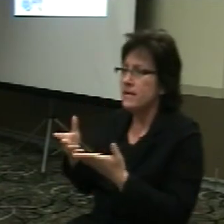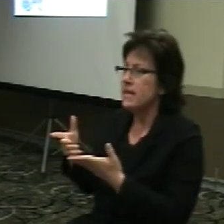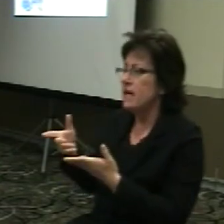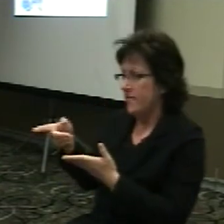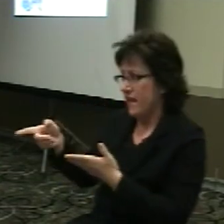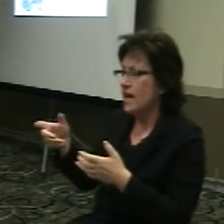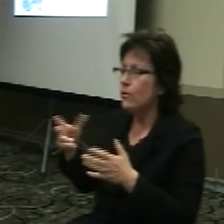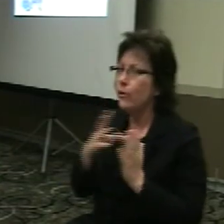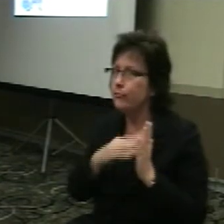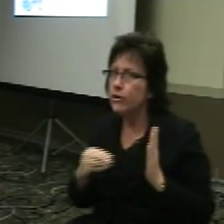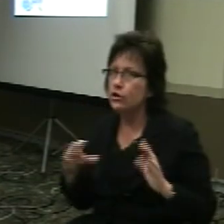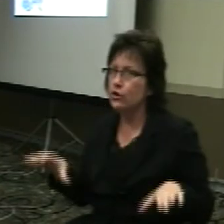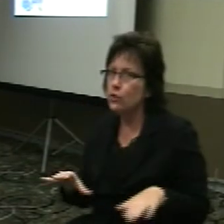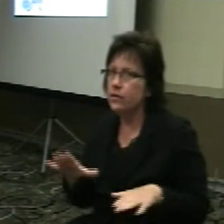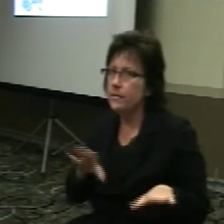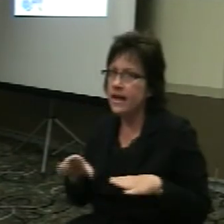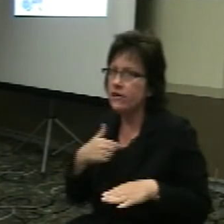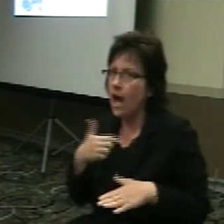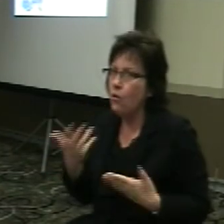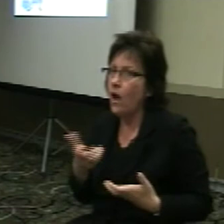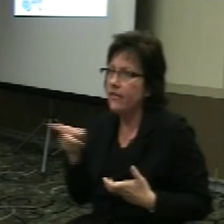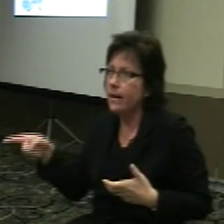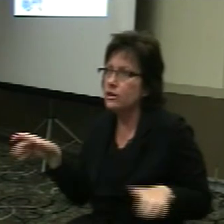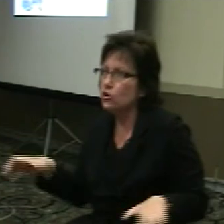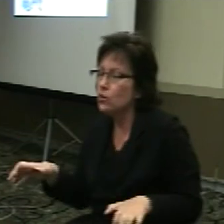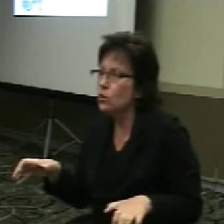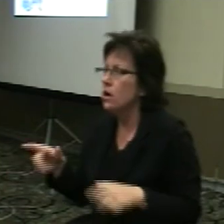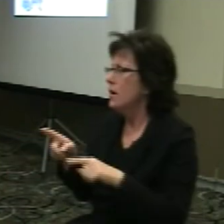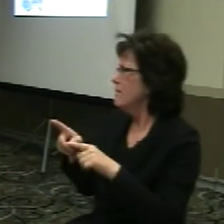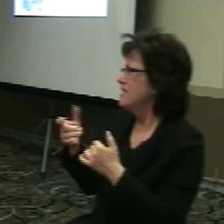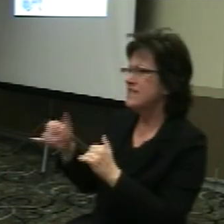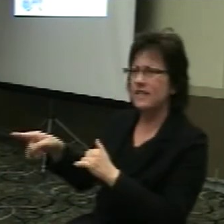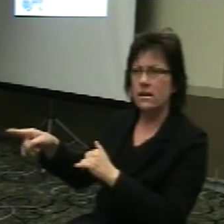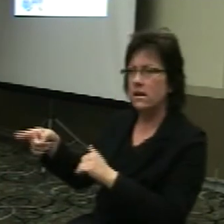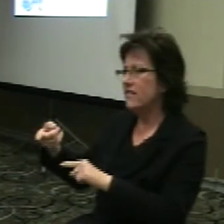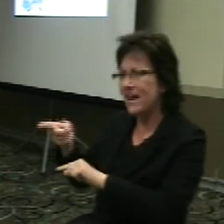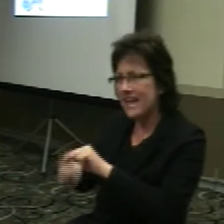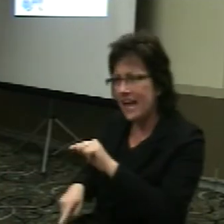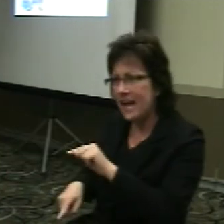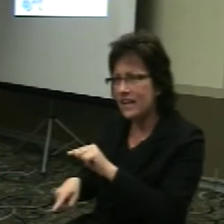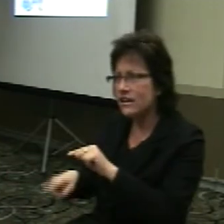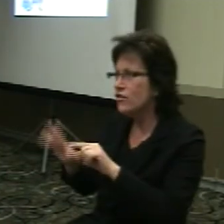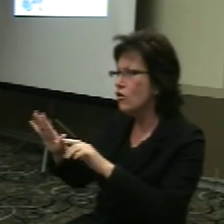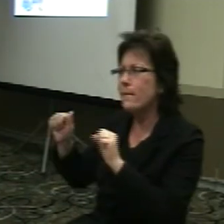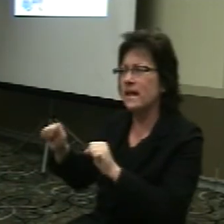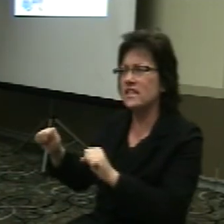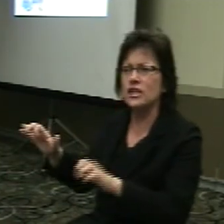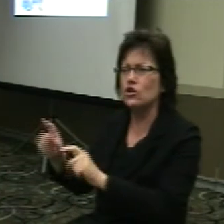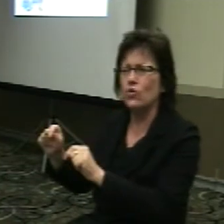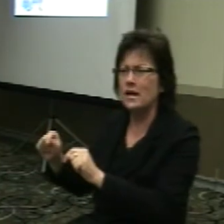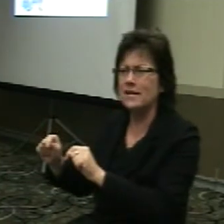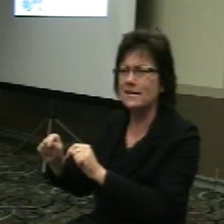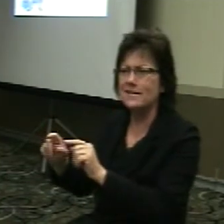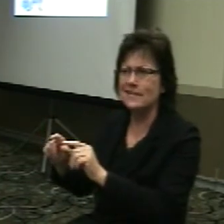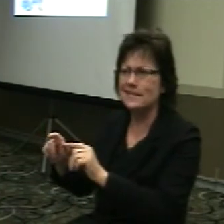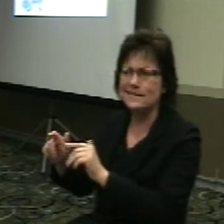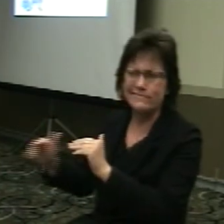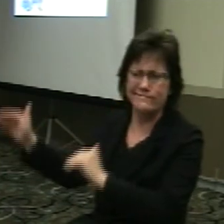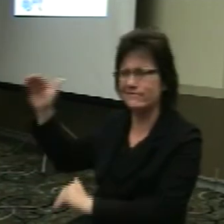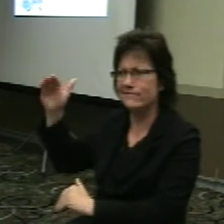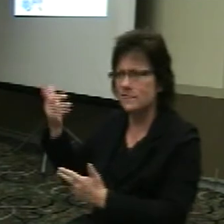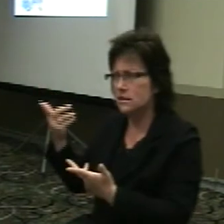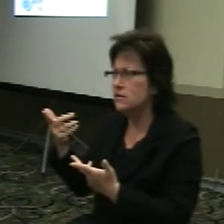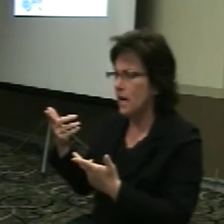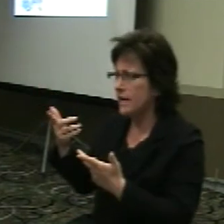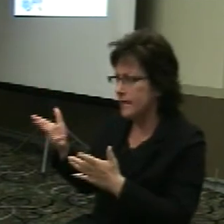the behaviors you want them to do, and yet it's still something that's beyond their capabilities. So you can get them